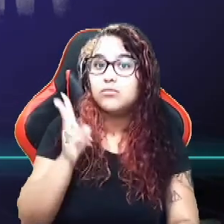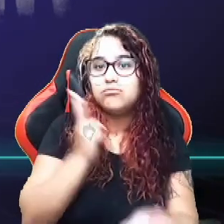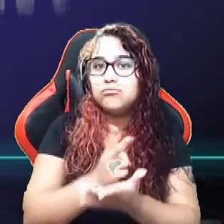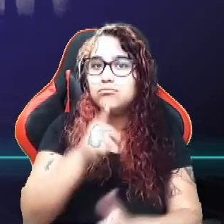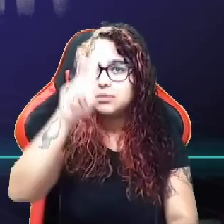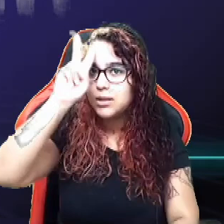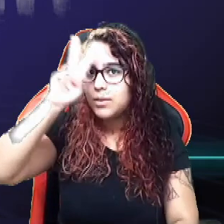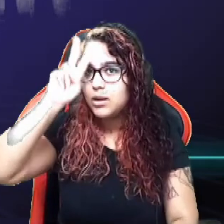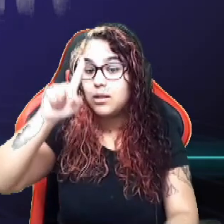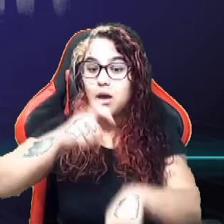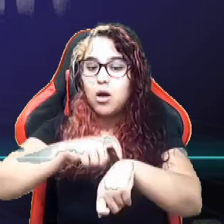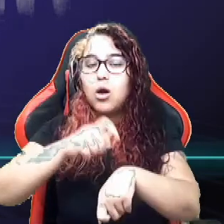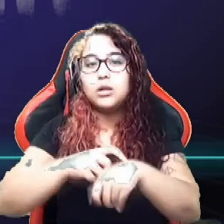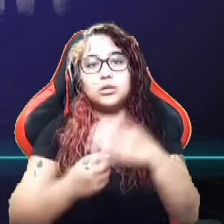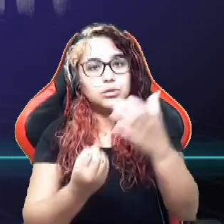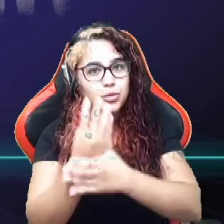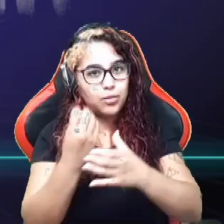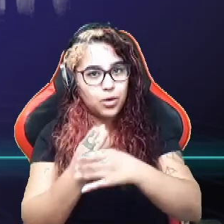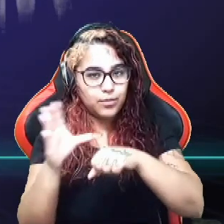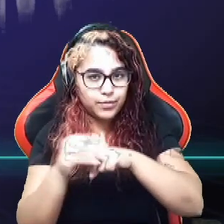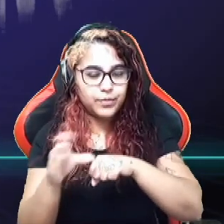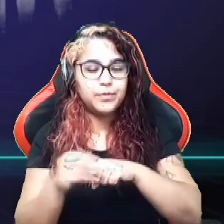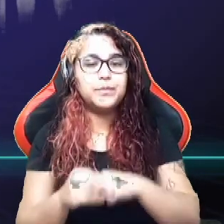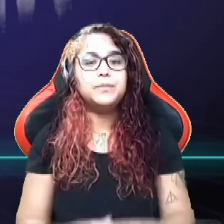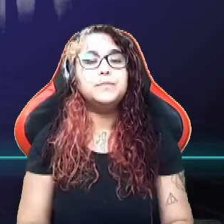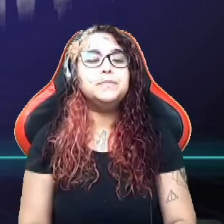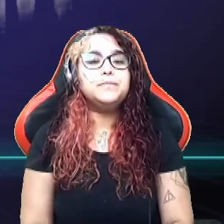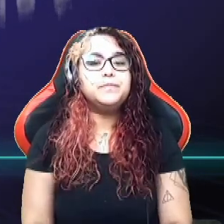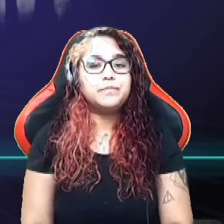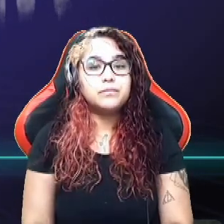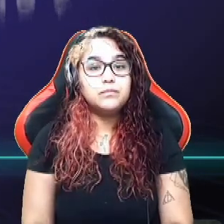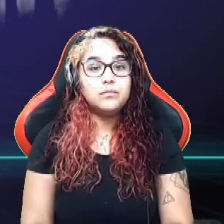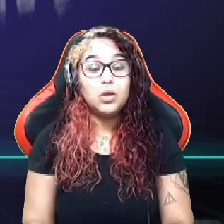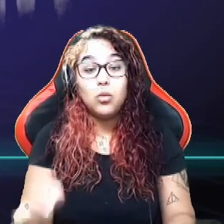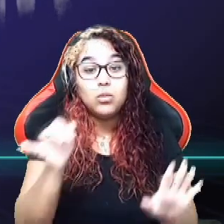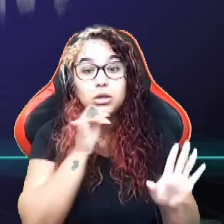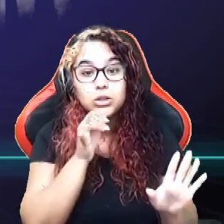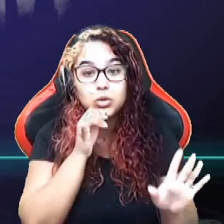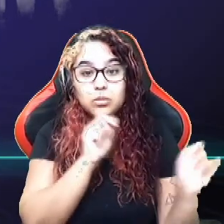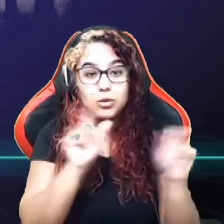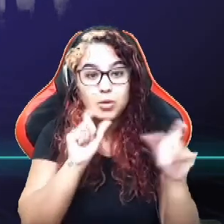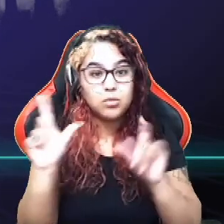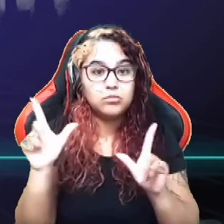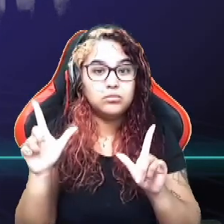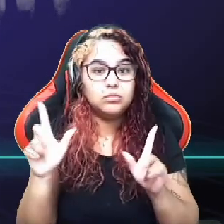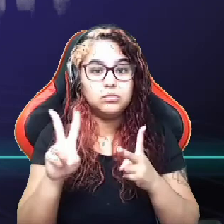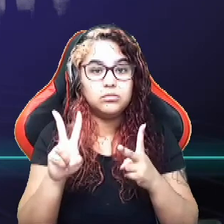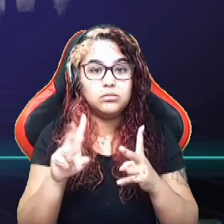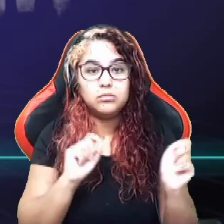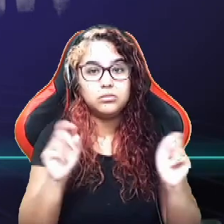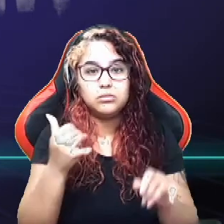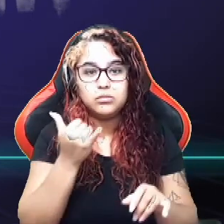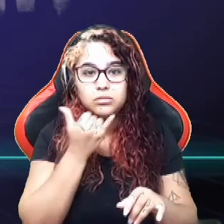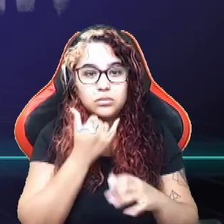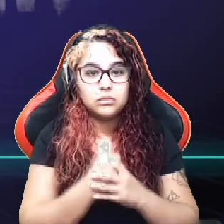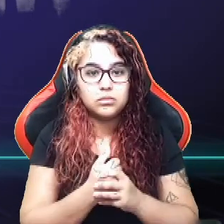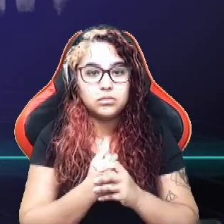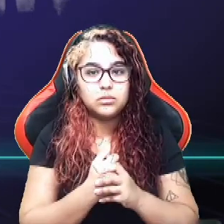to remember that when you're making your own content. And to continue,